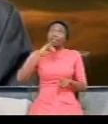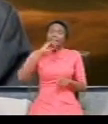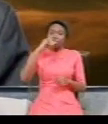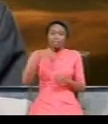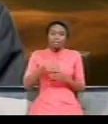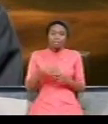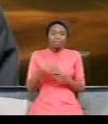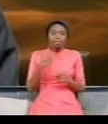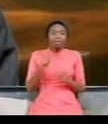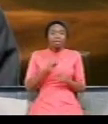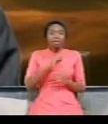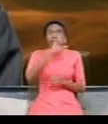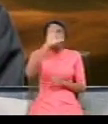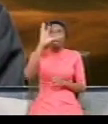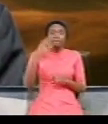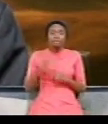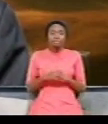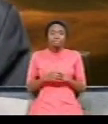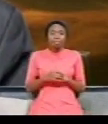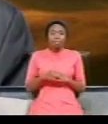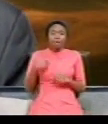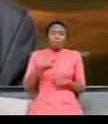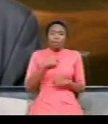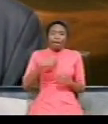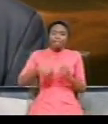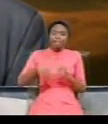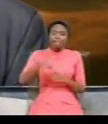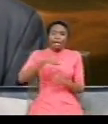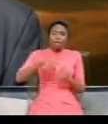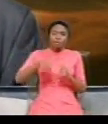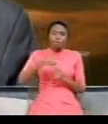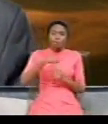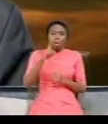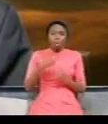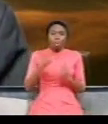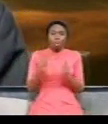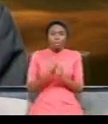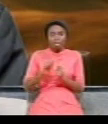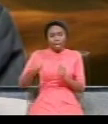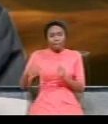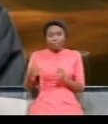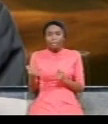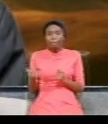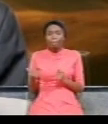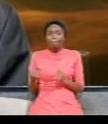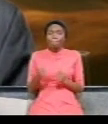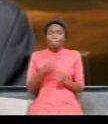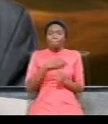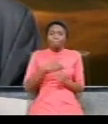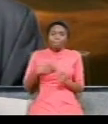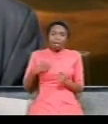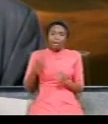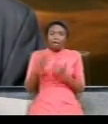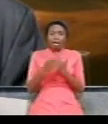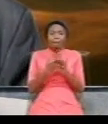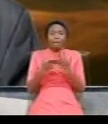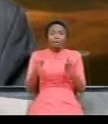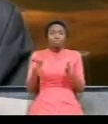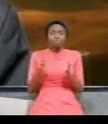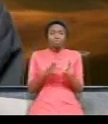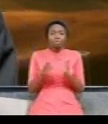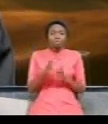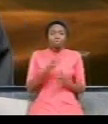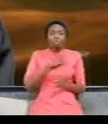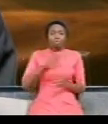is in the light, we have fellowship one with another, and the blood of